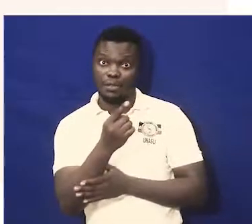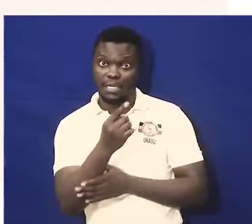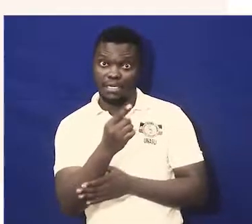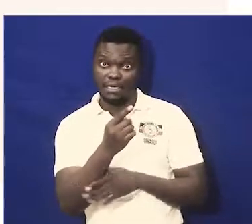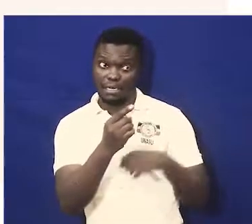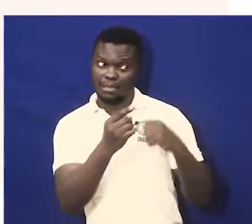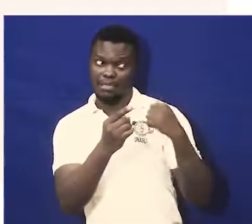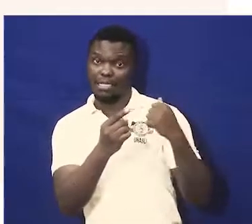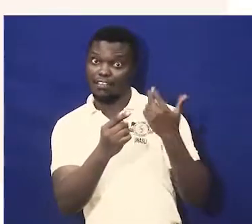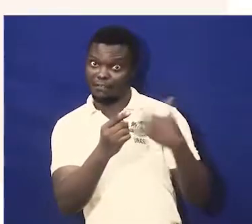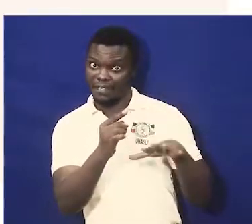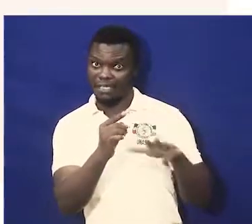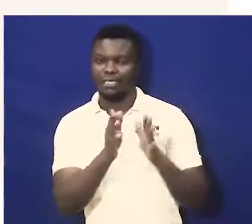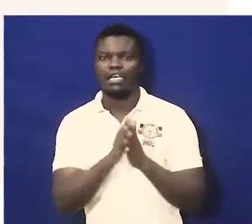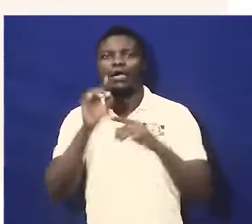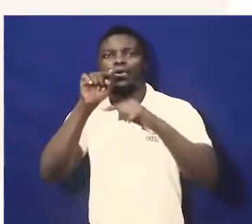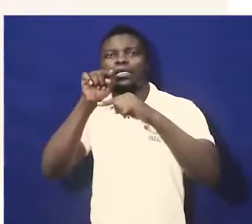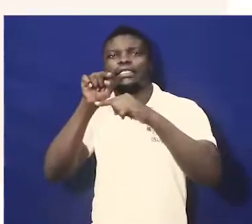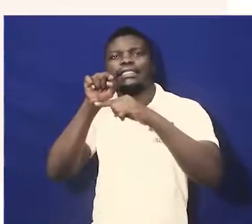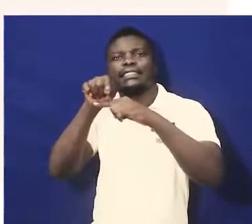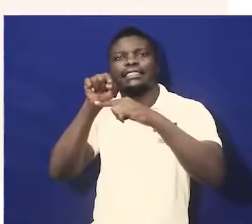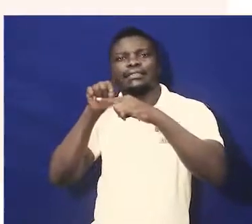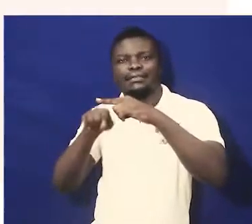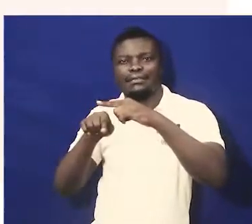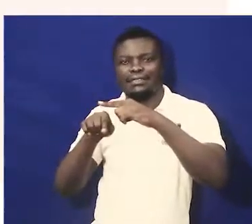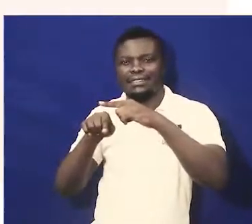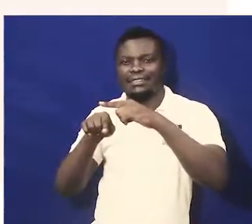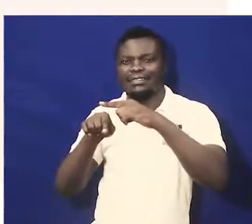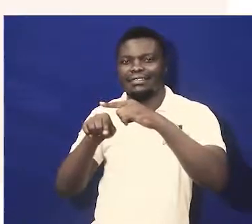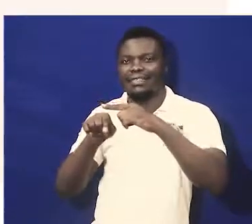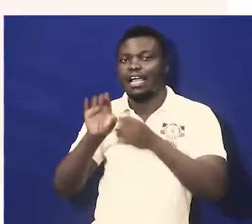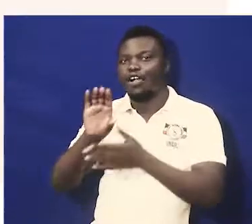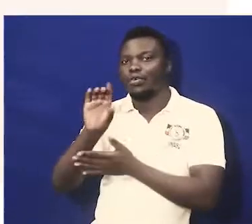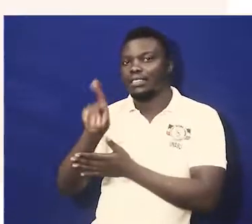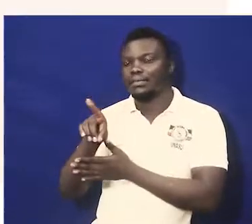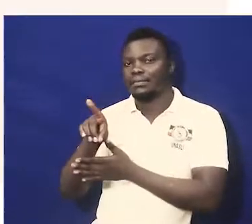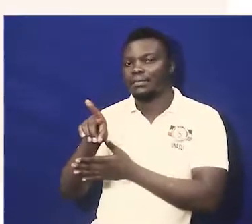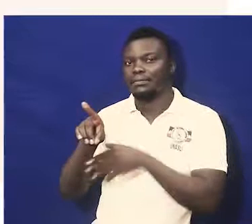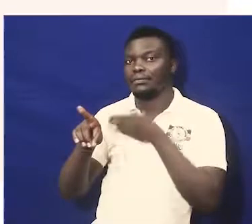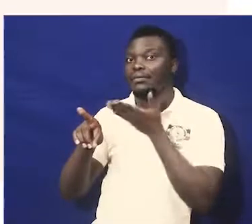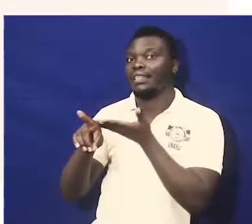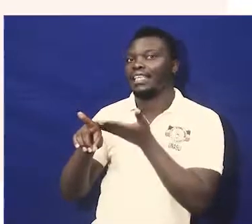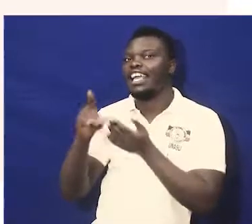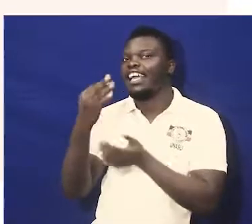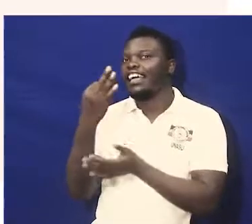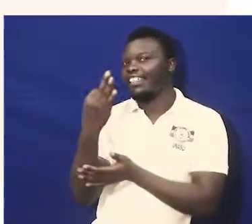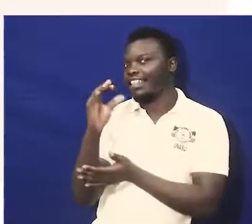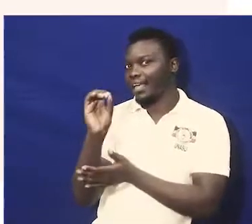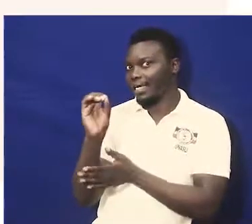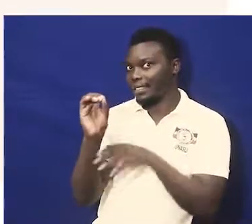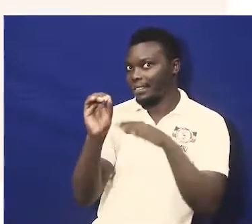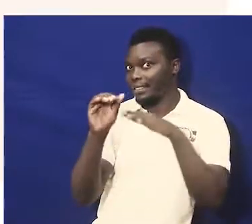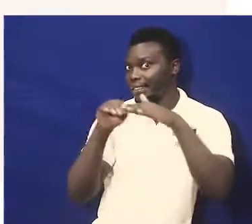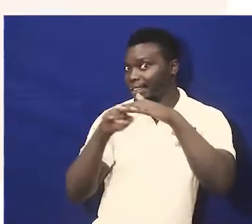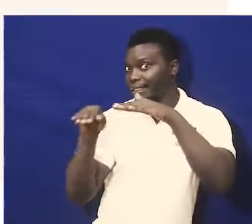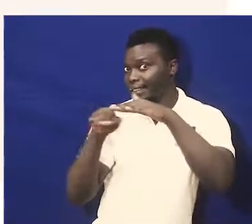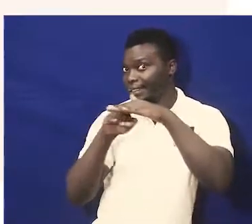18,000 divided by the cost price, which is 30,000